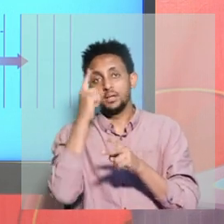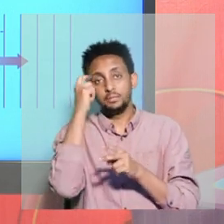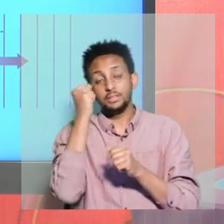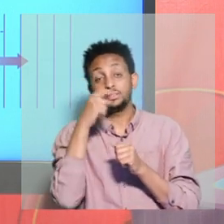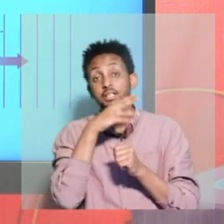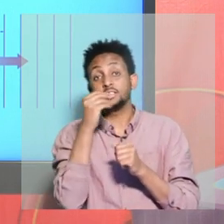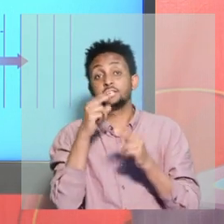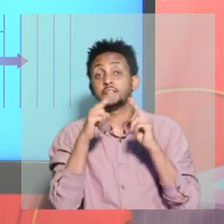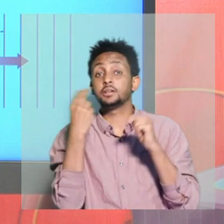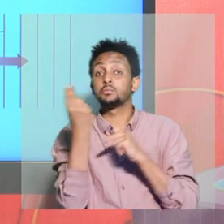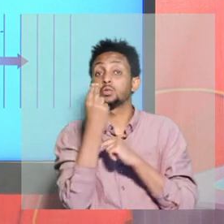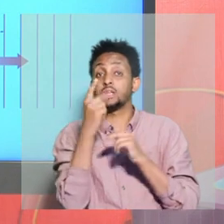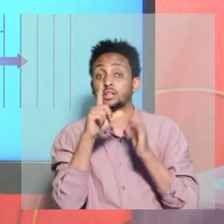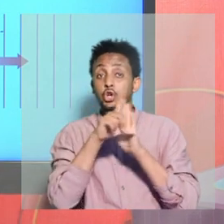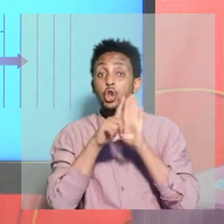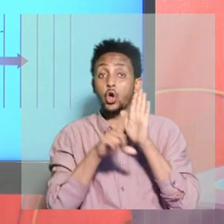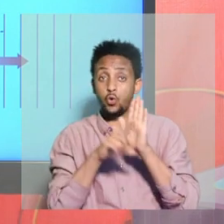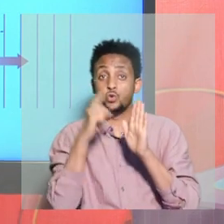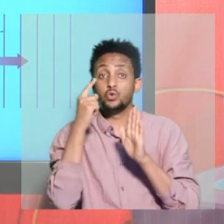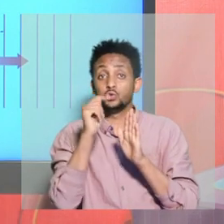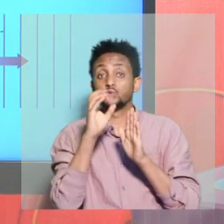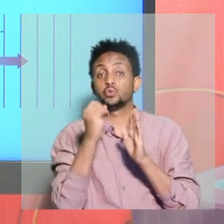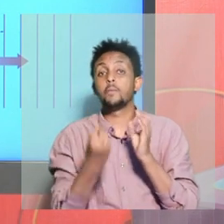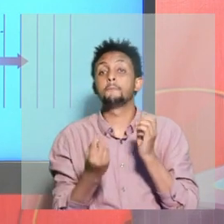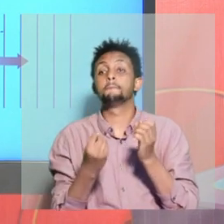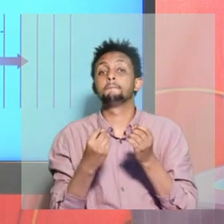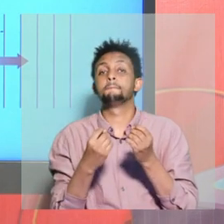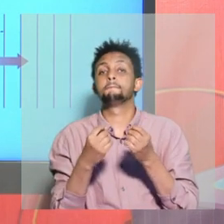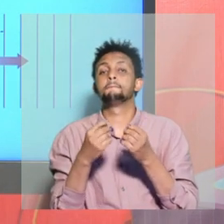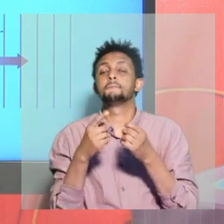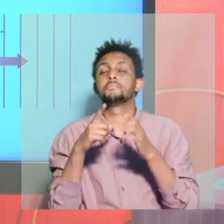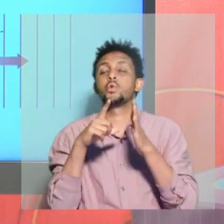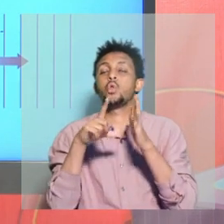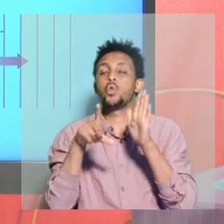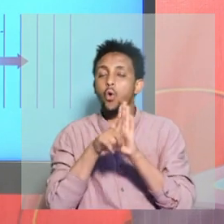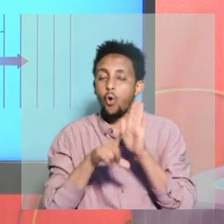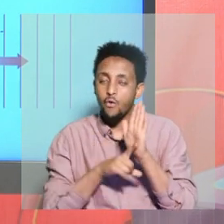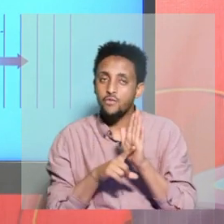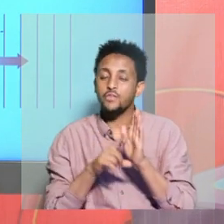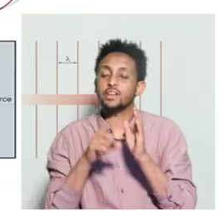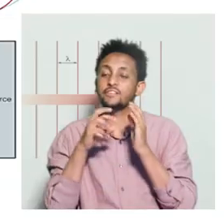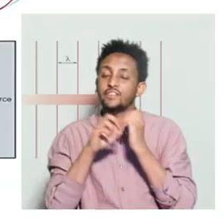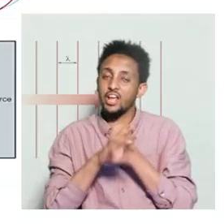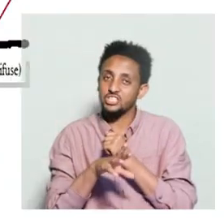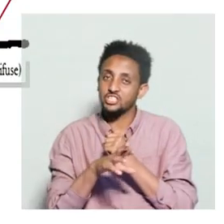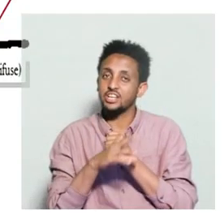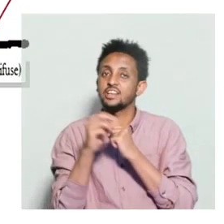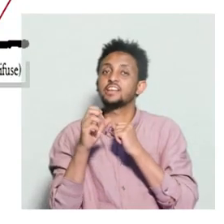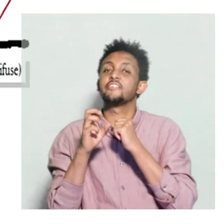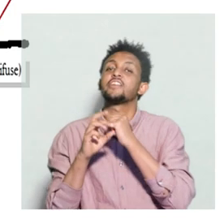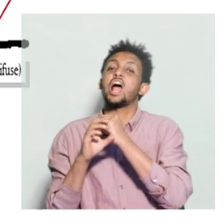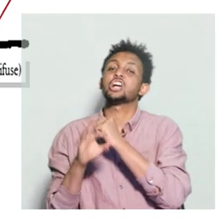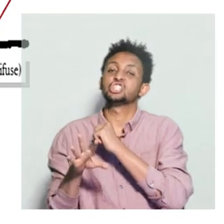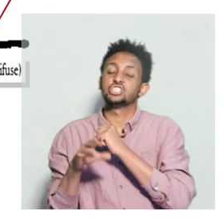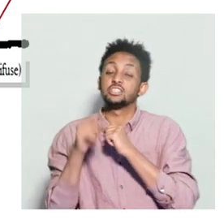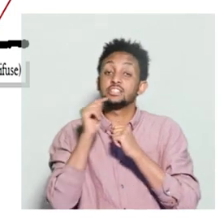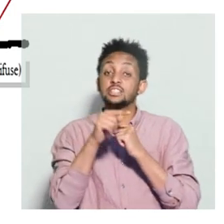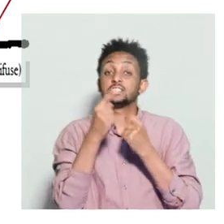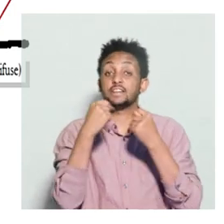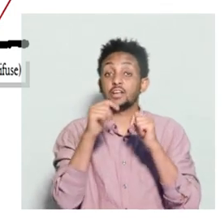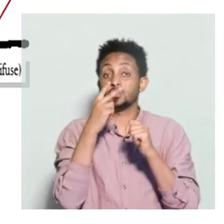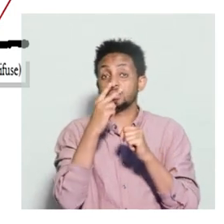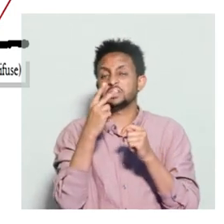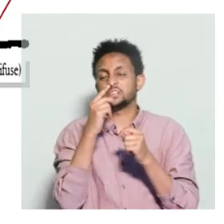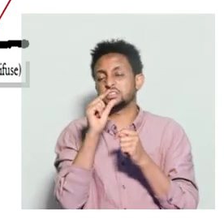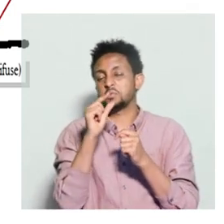mind. And it's very important law to prove the law of reflection, refraction, and so on. Here, let's try to